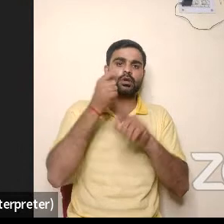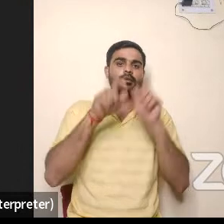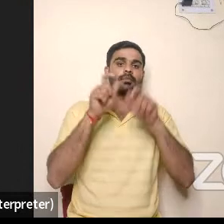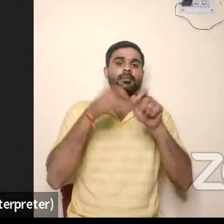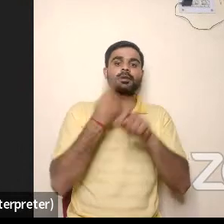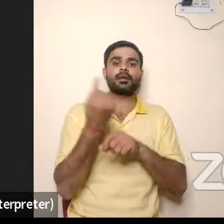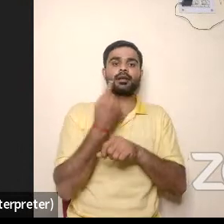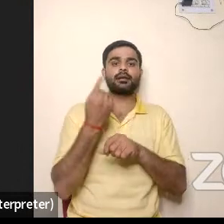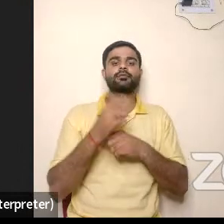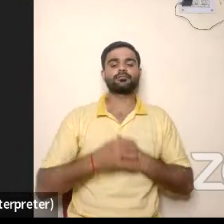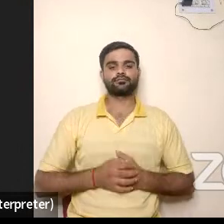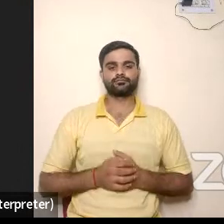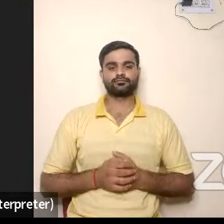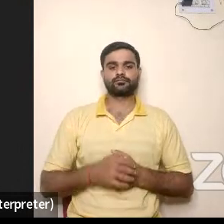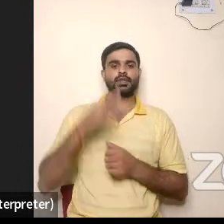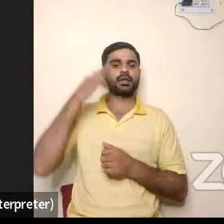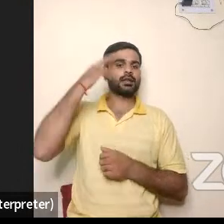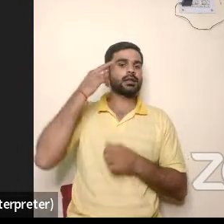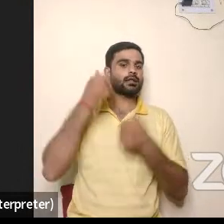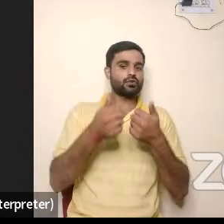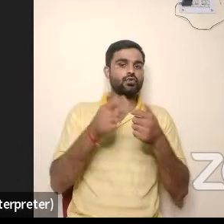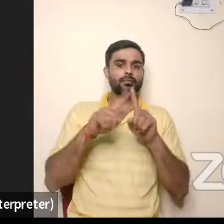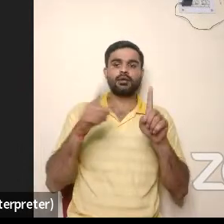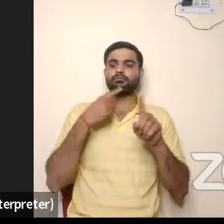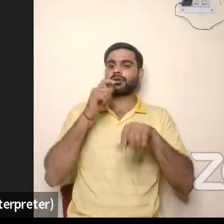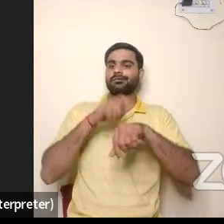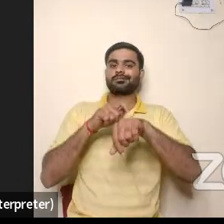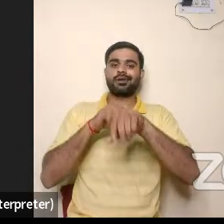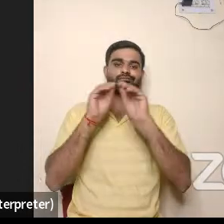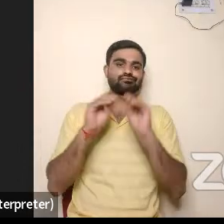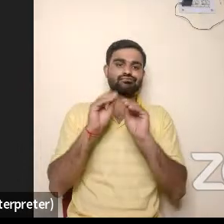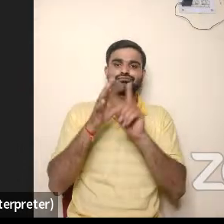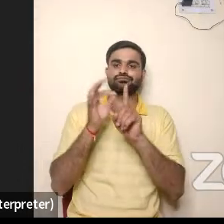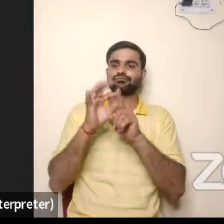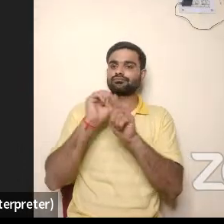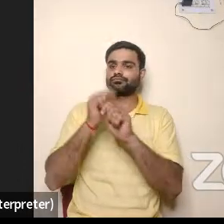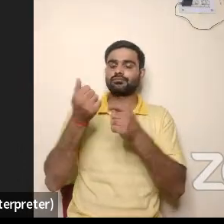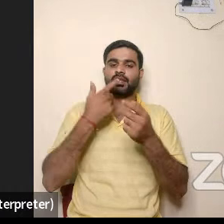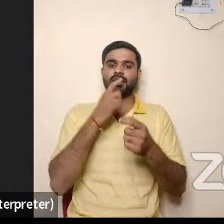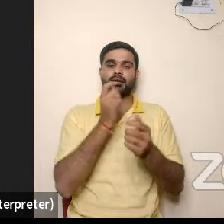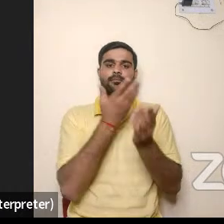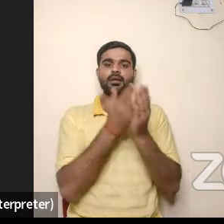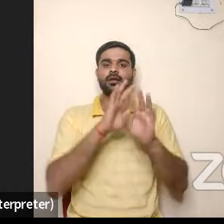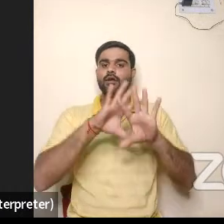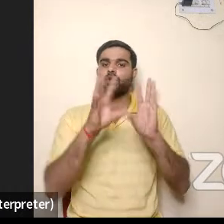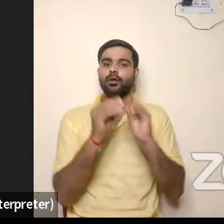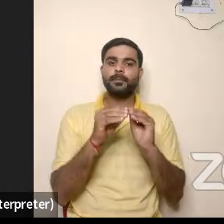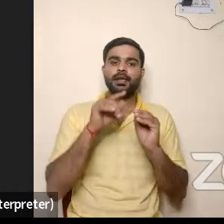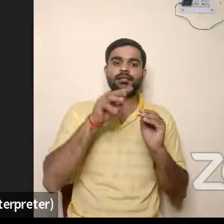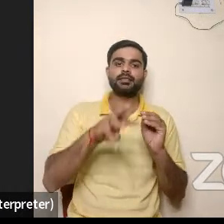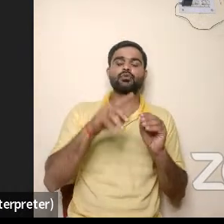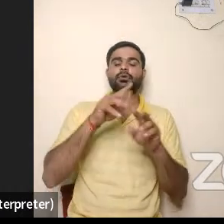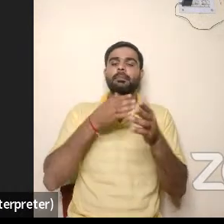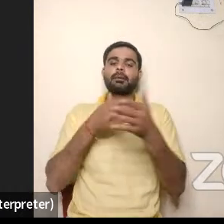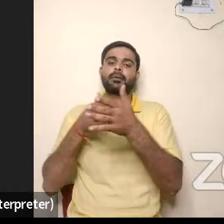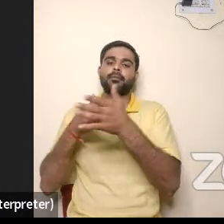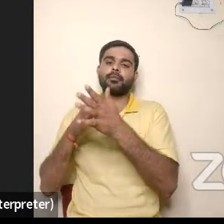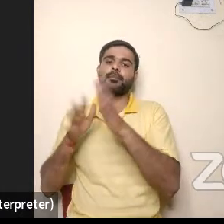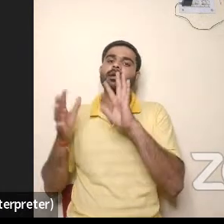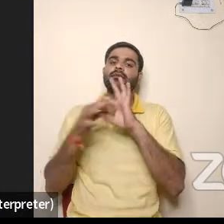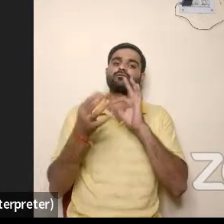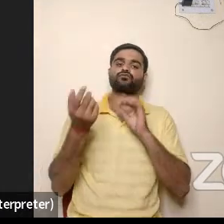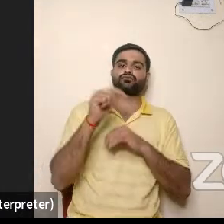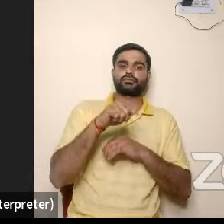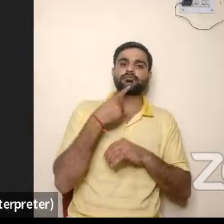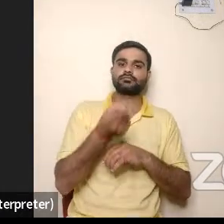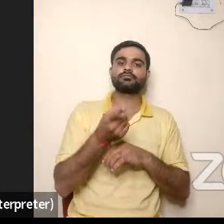just, and for good reason, right? They just don't have the time to be able to complain about all the thousands of barriers that they confront. So